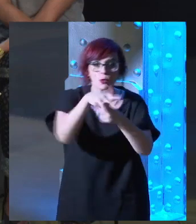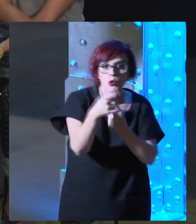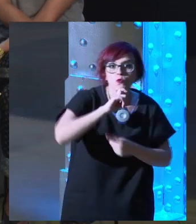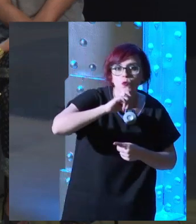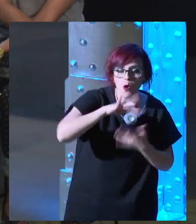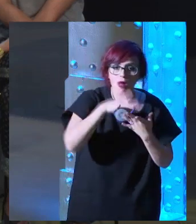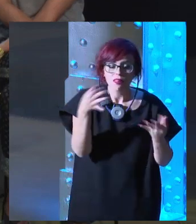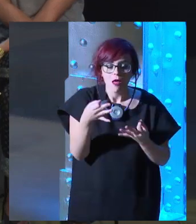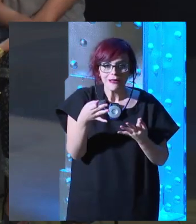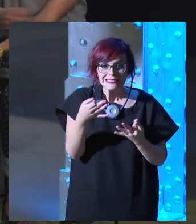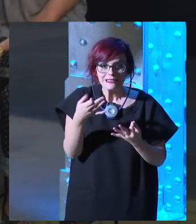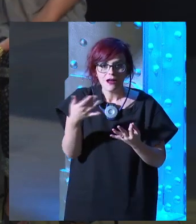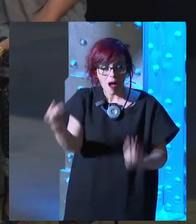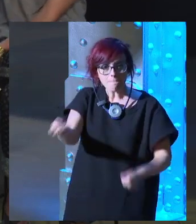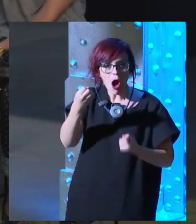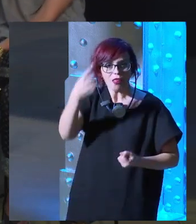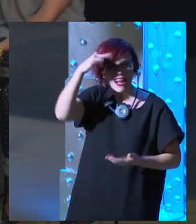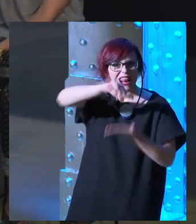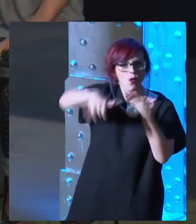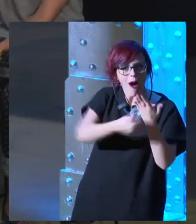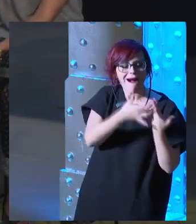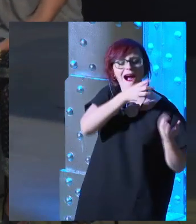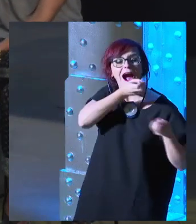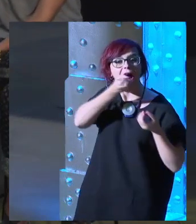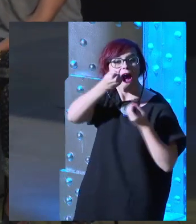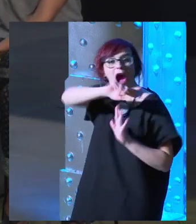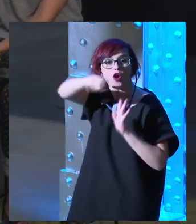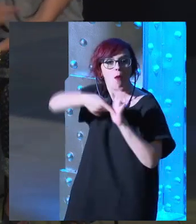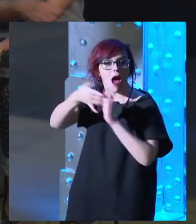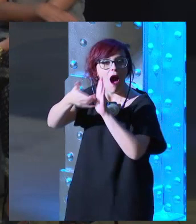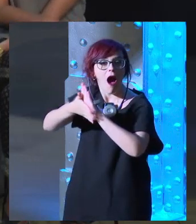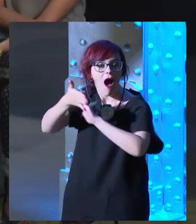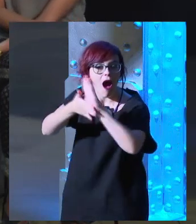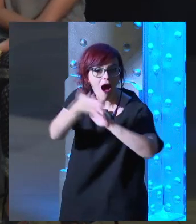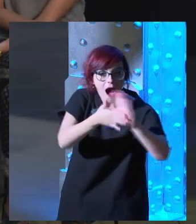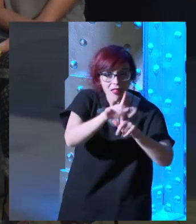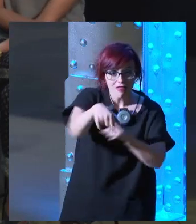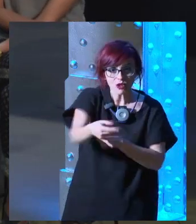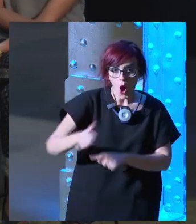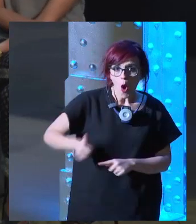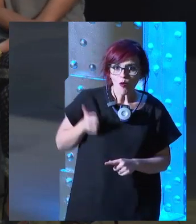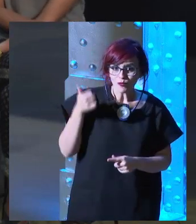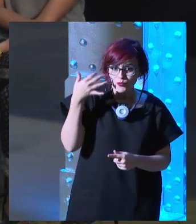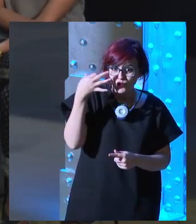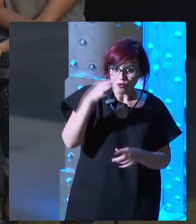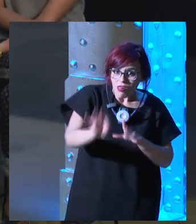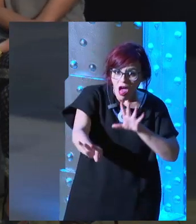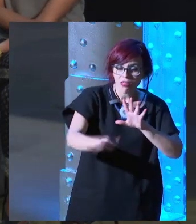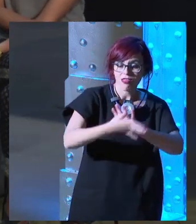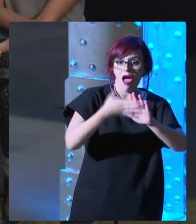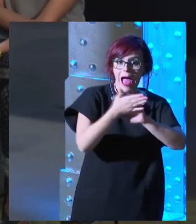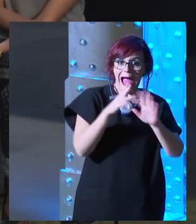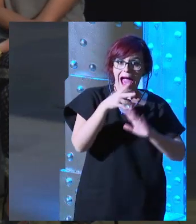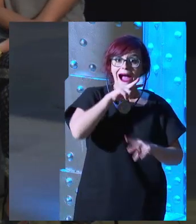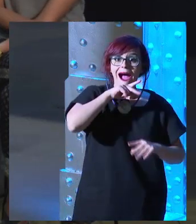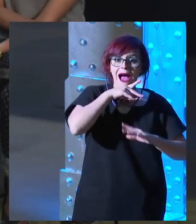more varied your language is, the better chance you have at talking to yourself and others about the